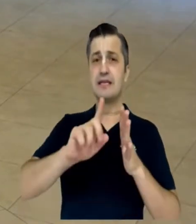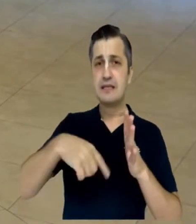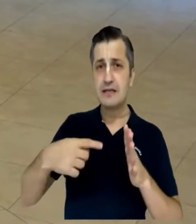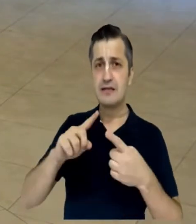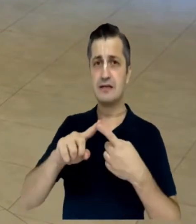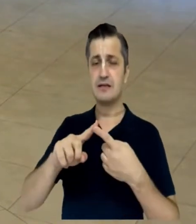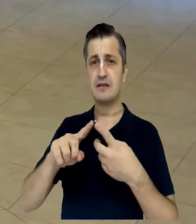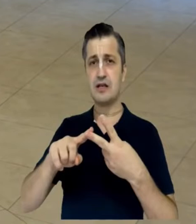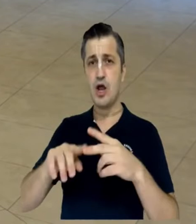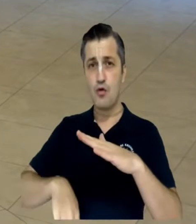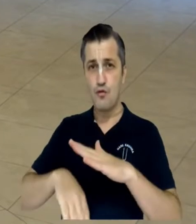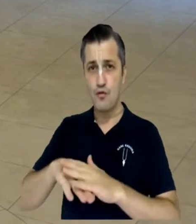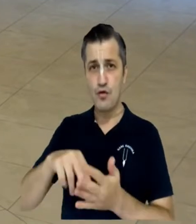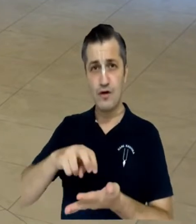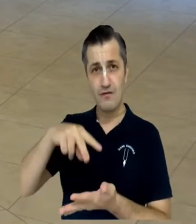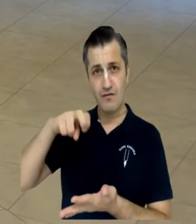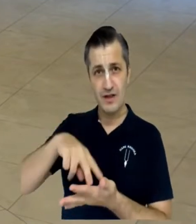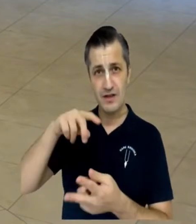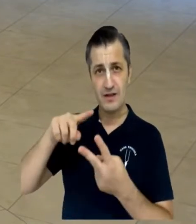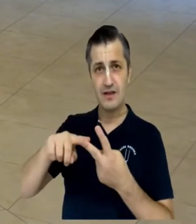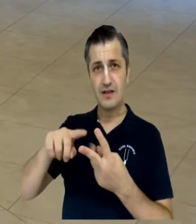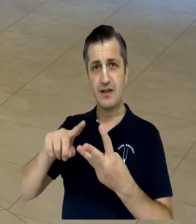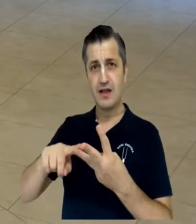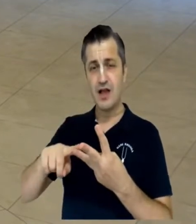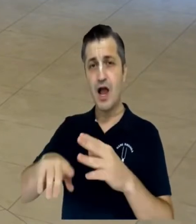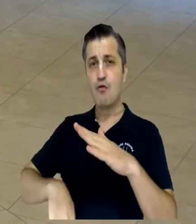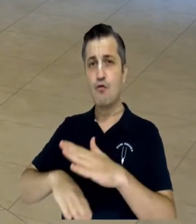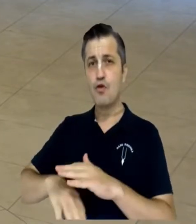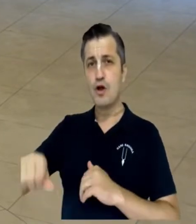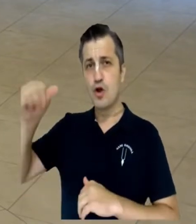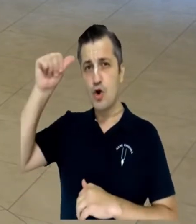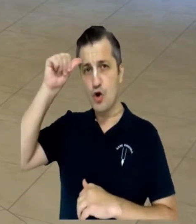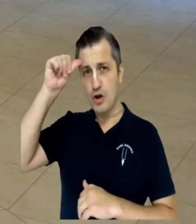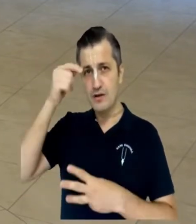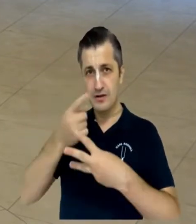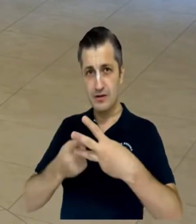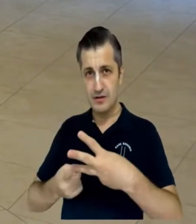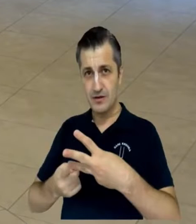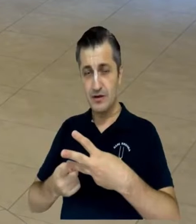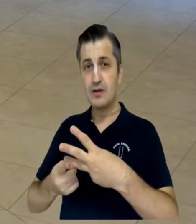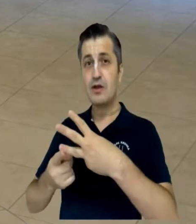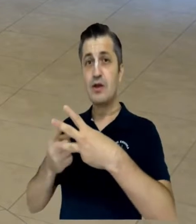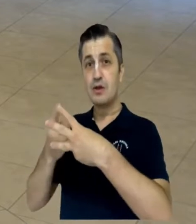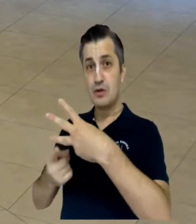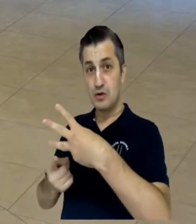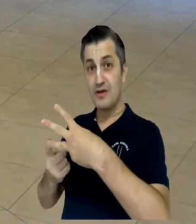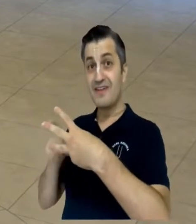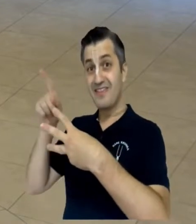And therefore, when we uncover that true identity, we are free from mistakes because we're all-knowing